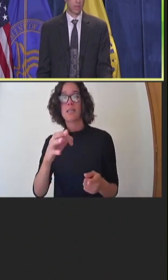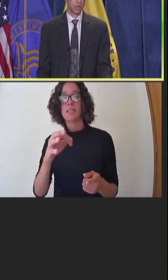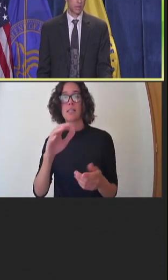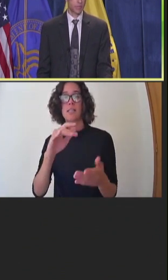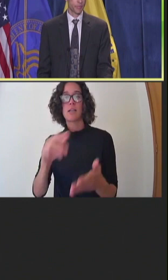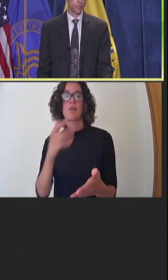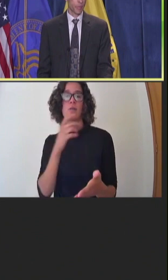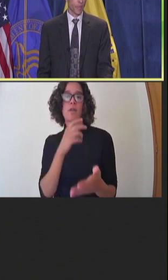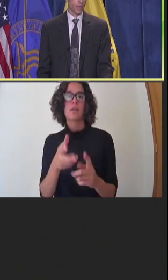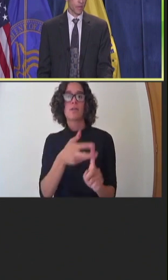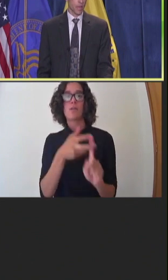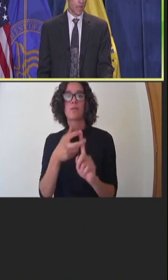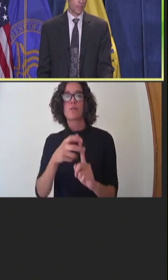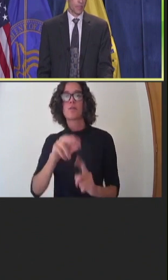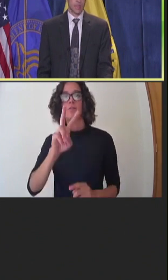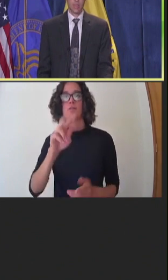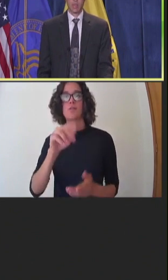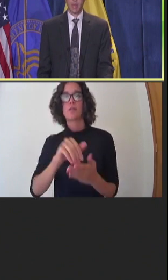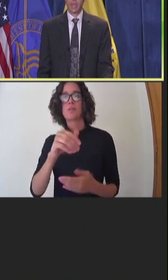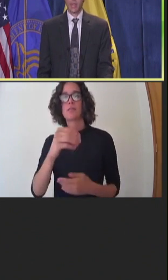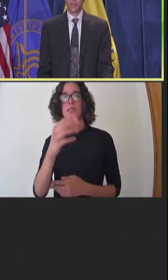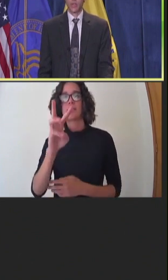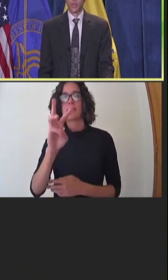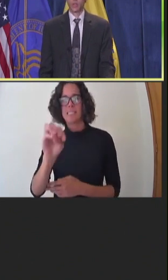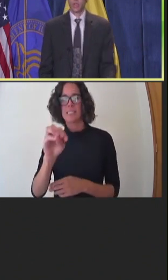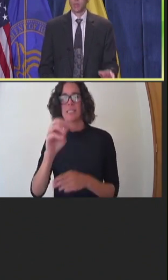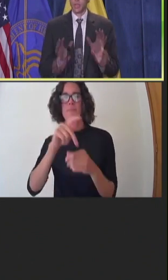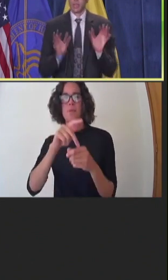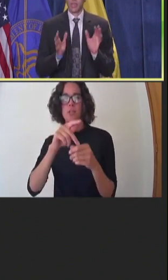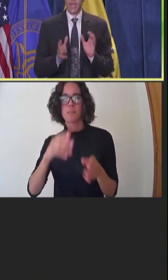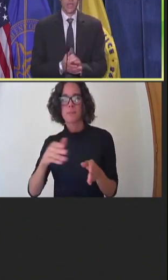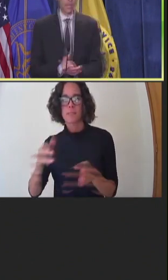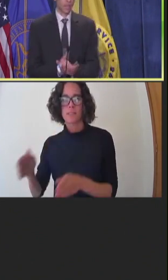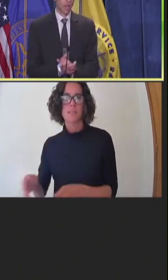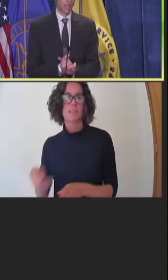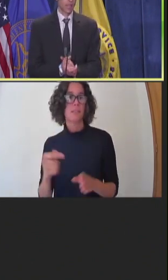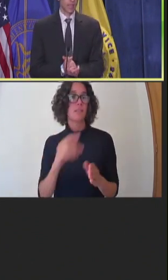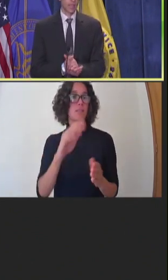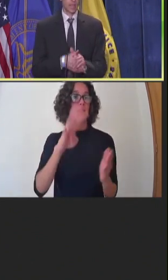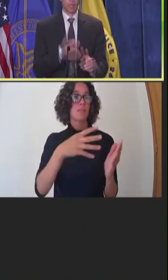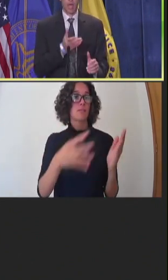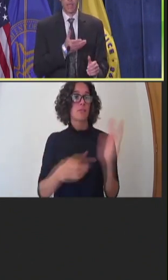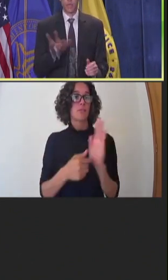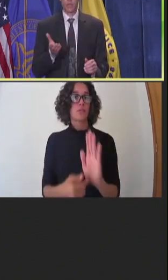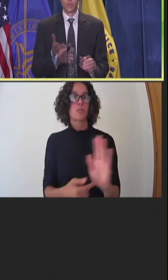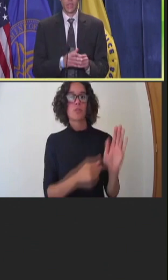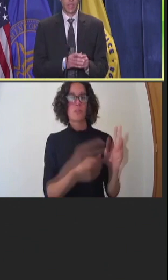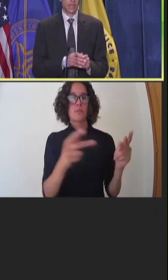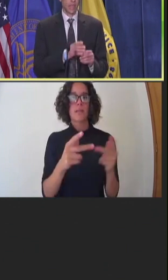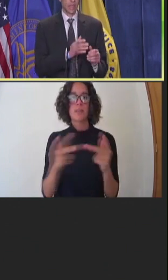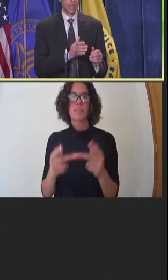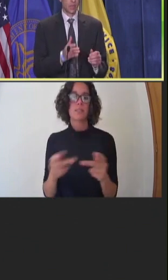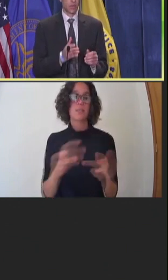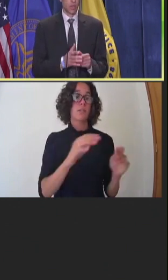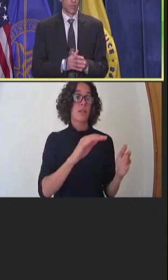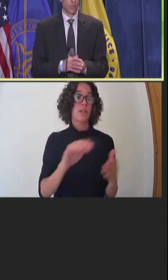participants. This is a schematic that shows the places that study in context. At the bottom, what you see is the incidence curve of